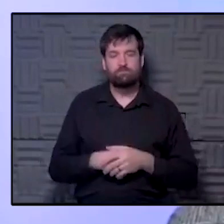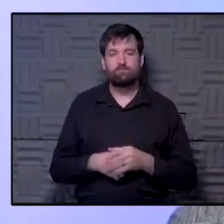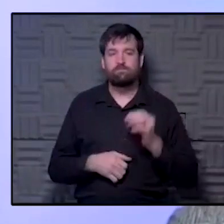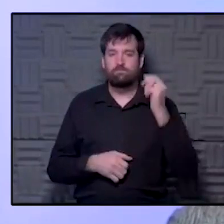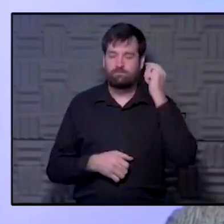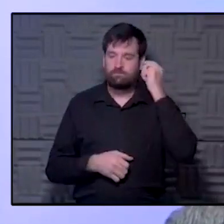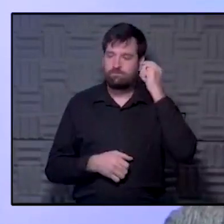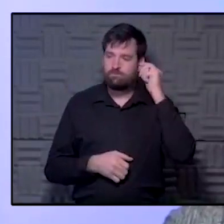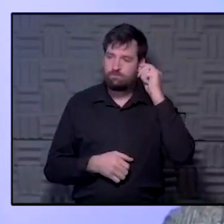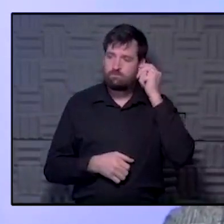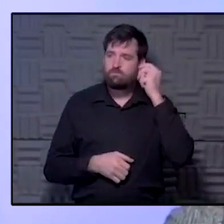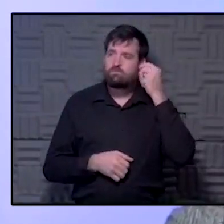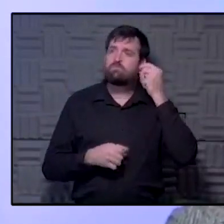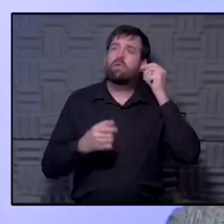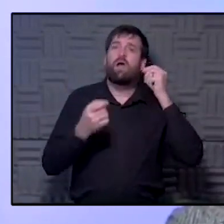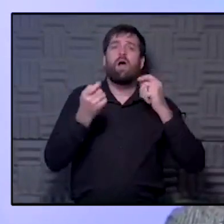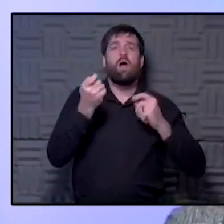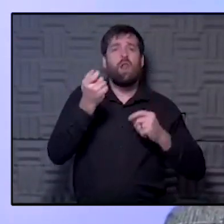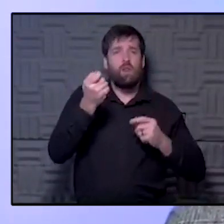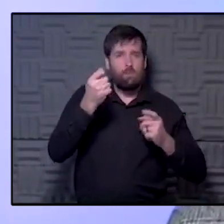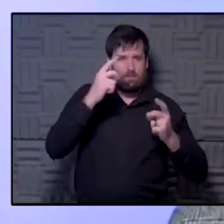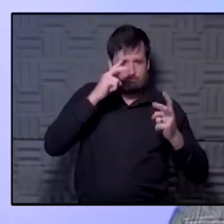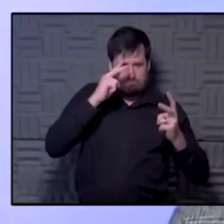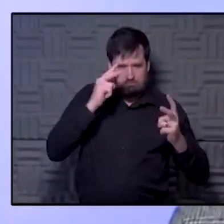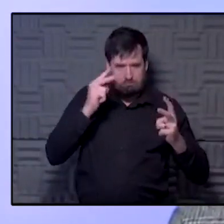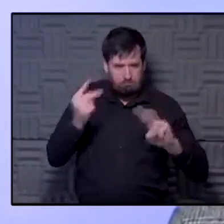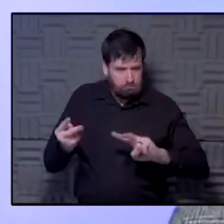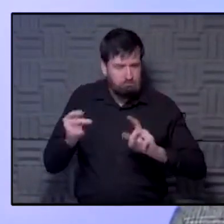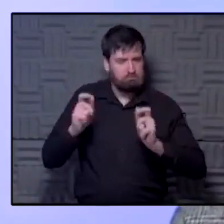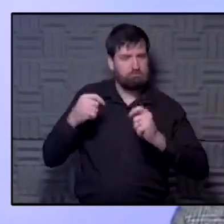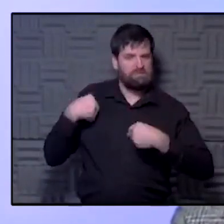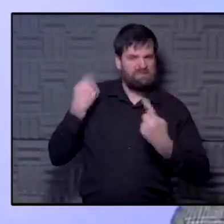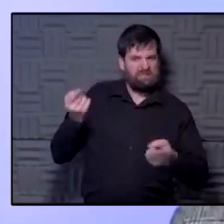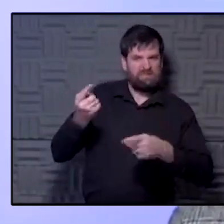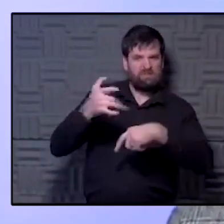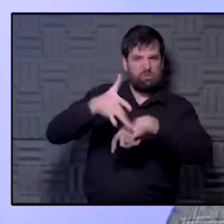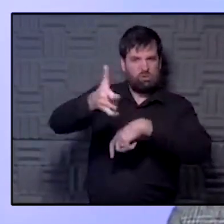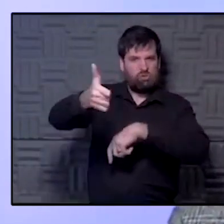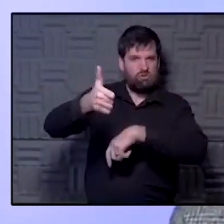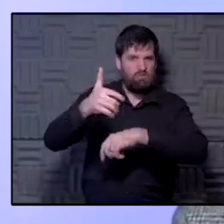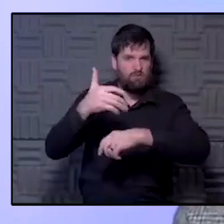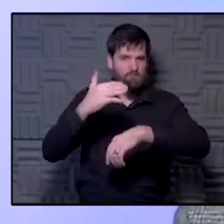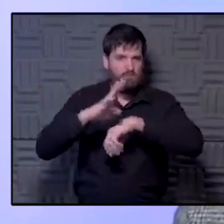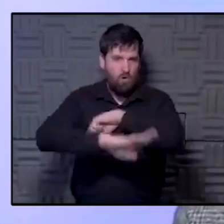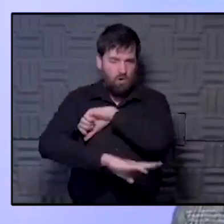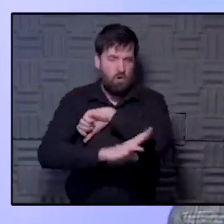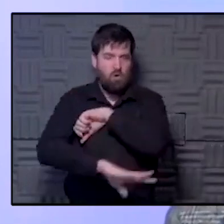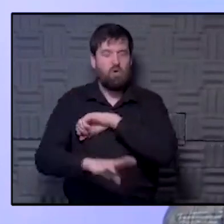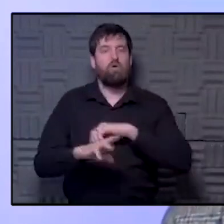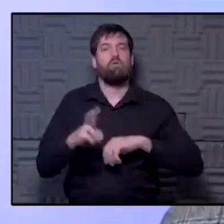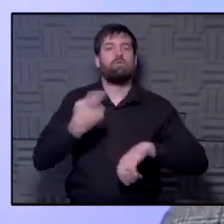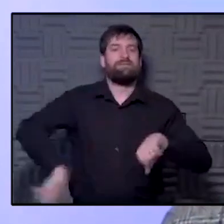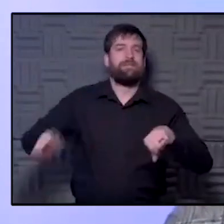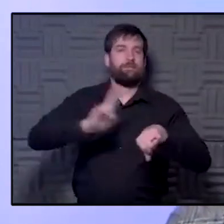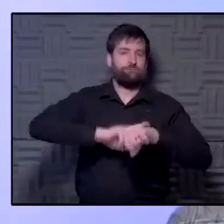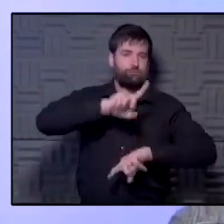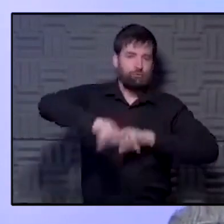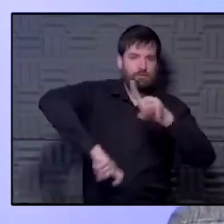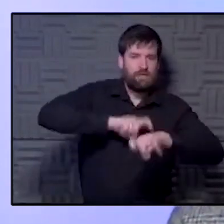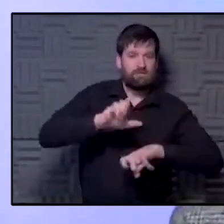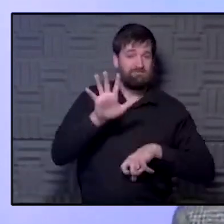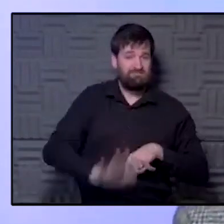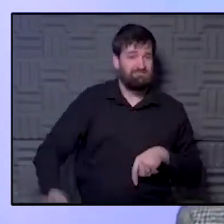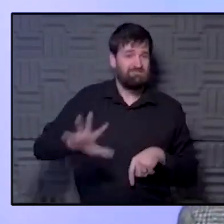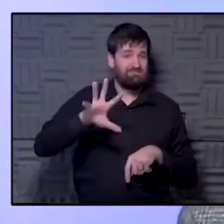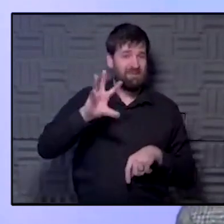a little bit of a shift since the early fall. When we with national surveys saw about